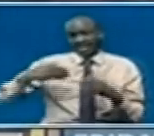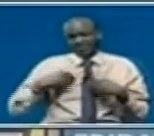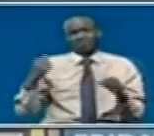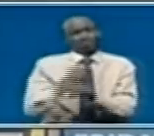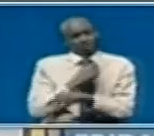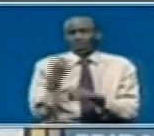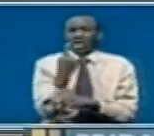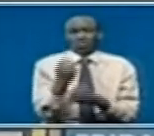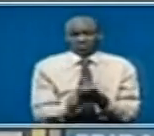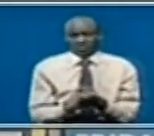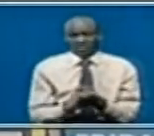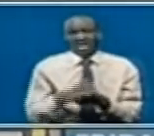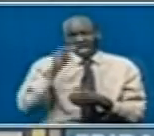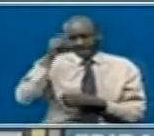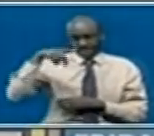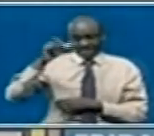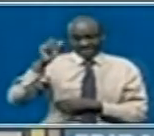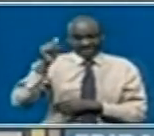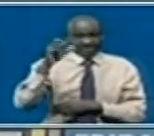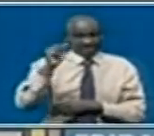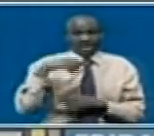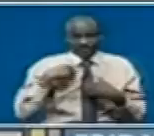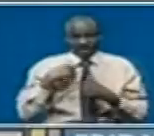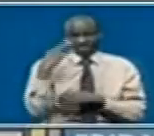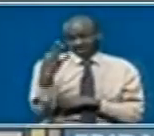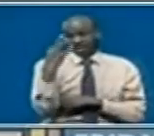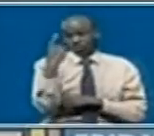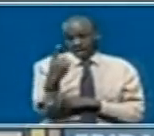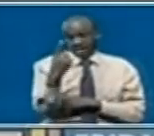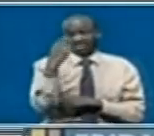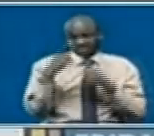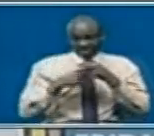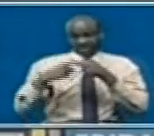do it alone. An M-Pesa pay bill number